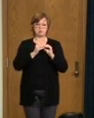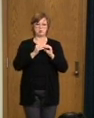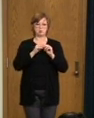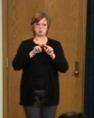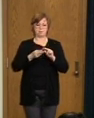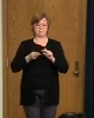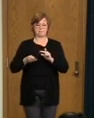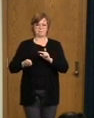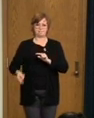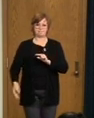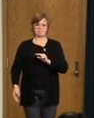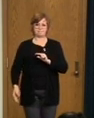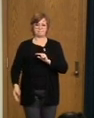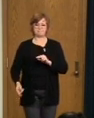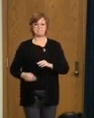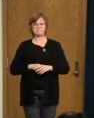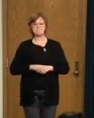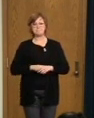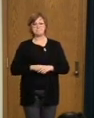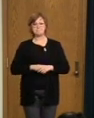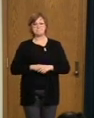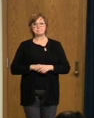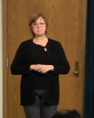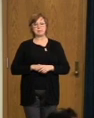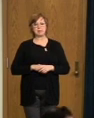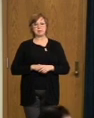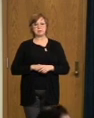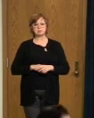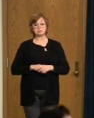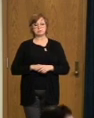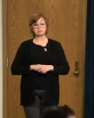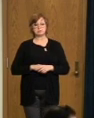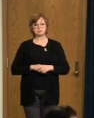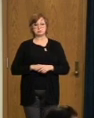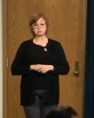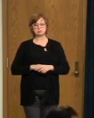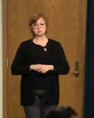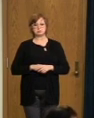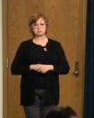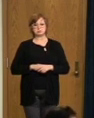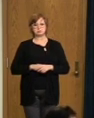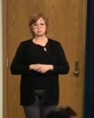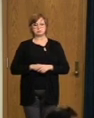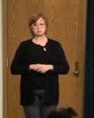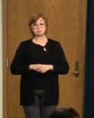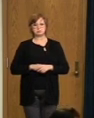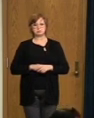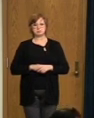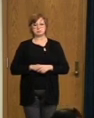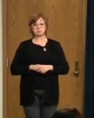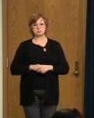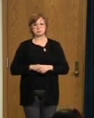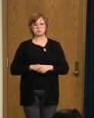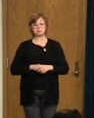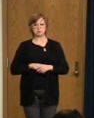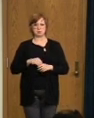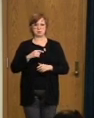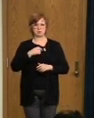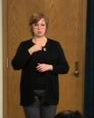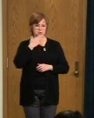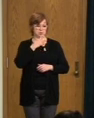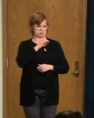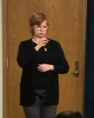on the response and quite confident in the response that Saskatchewan has had. Again, I thank Dr. Shahab for his